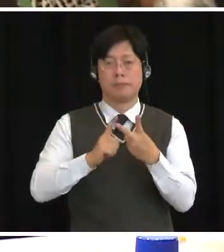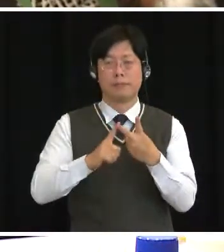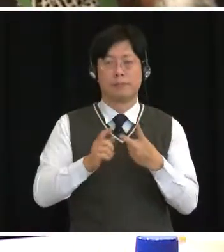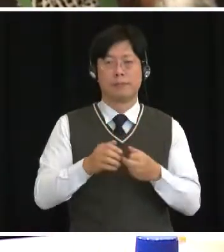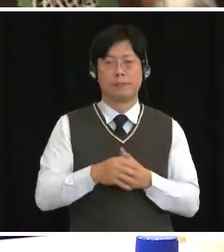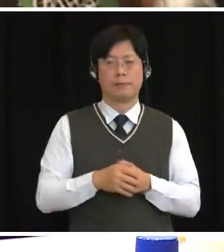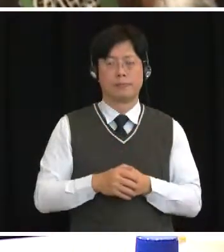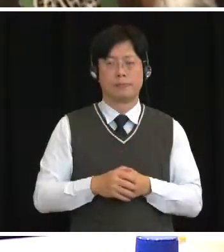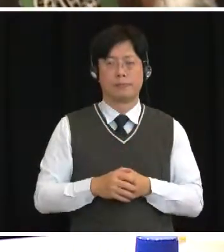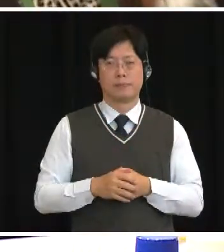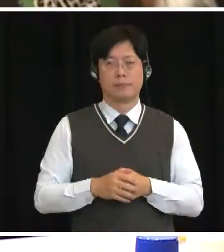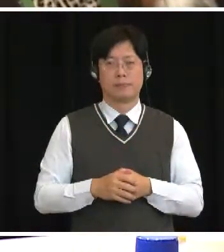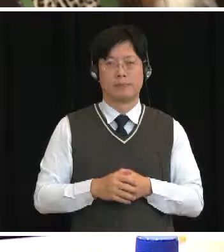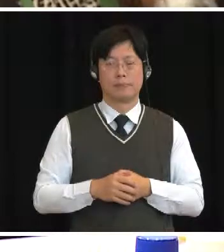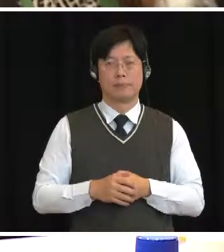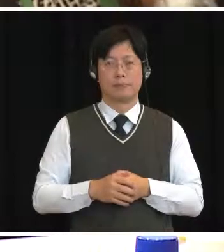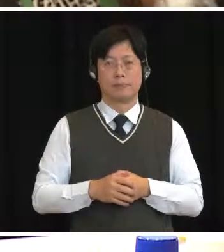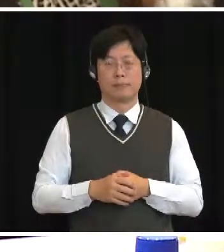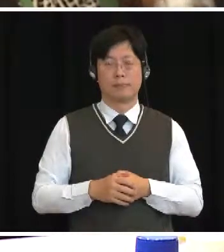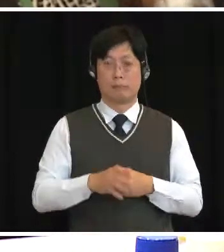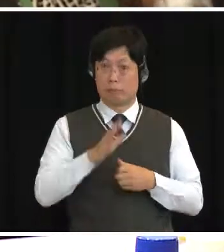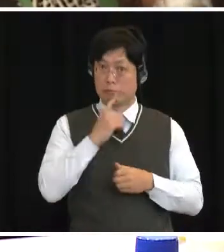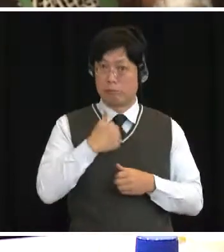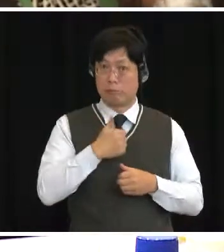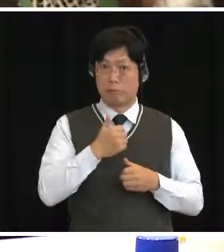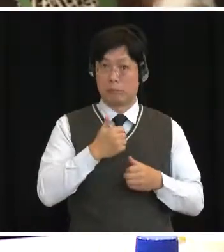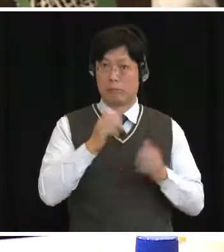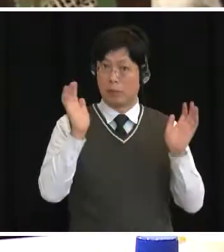We need to empower the children first.